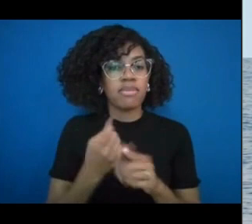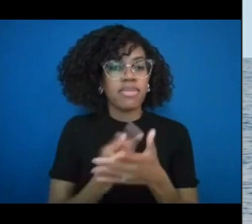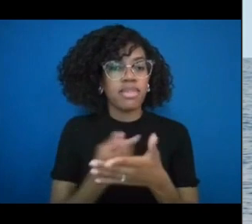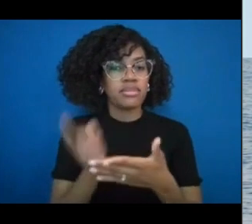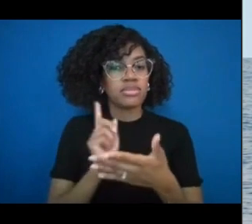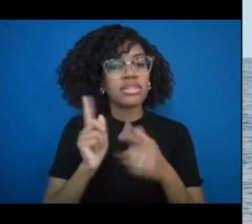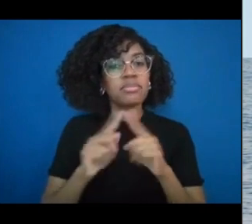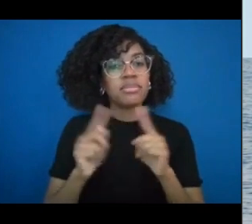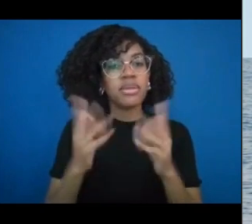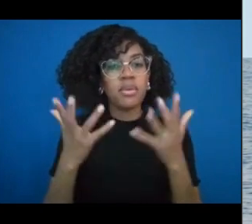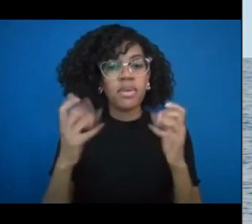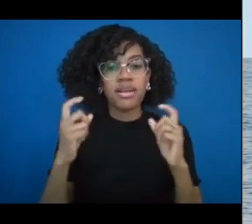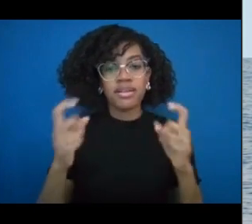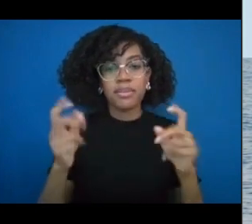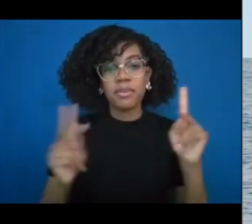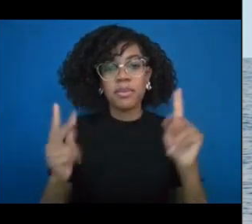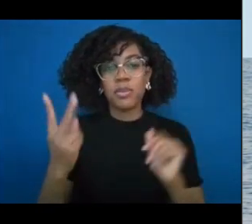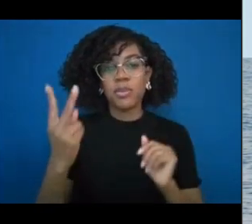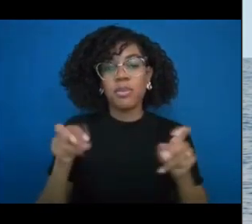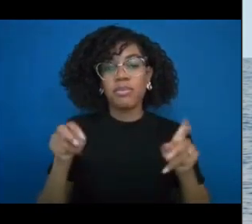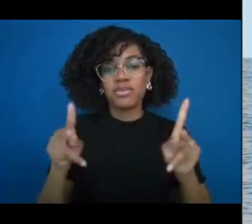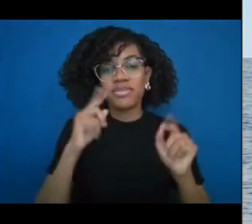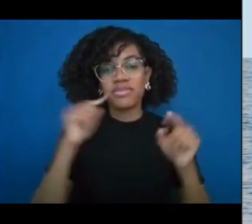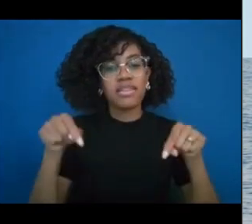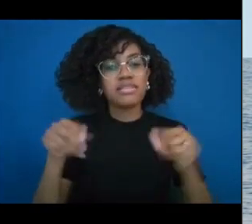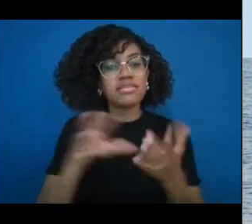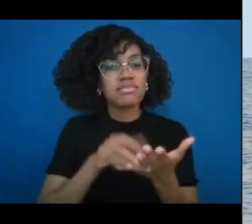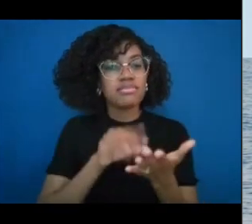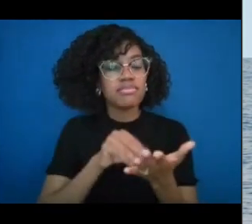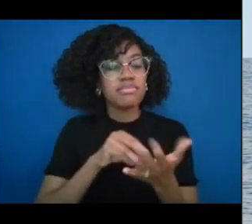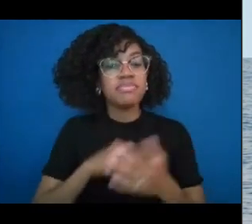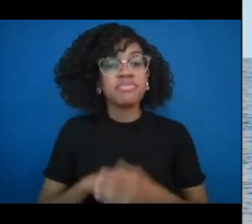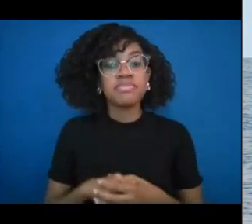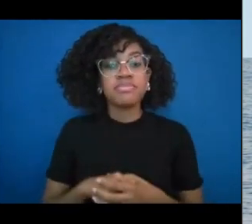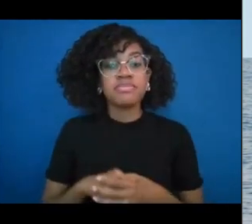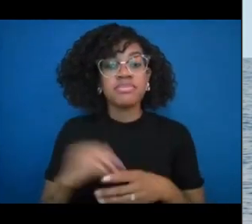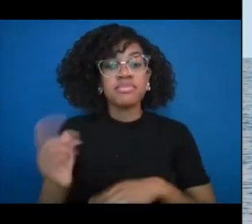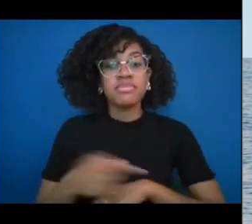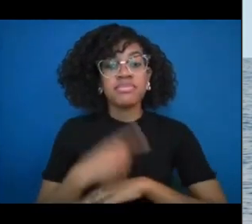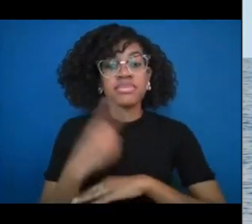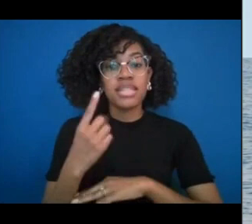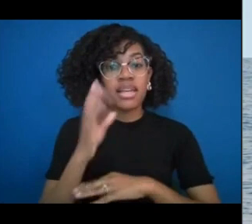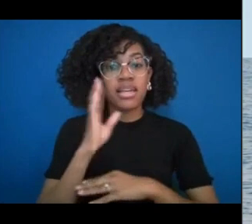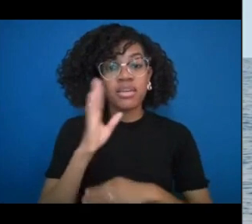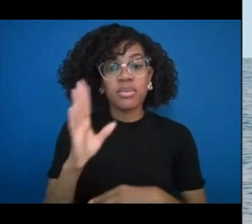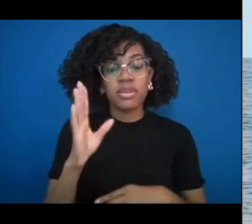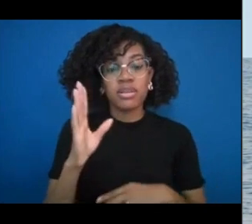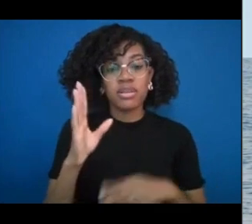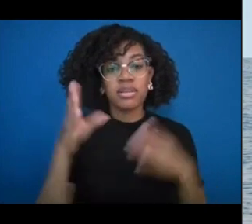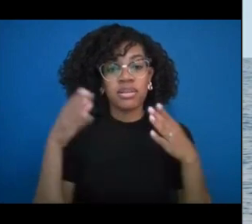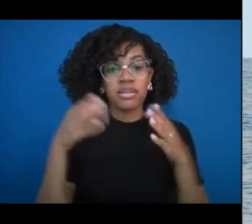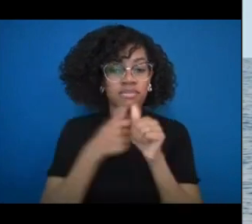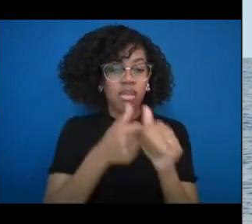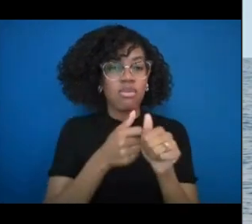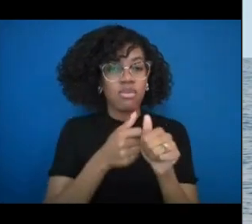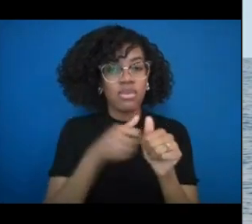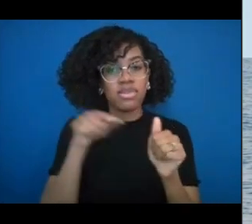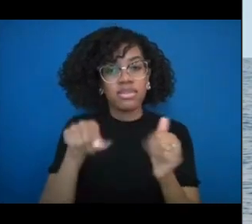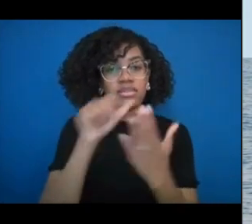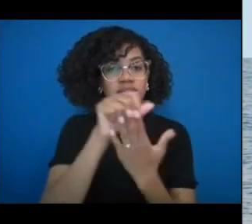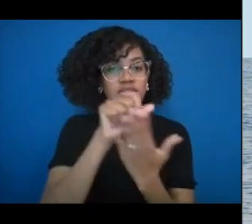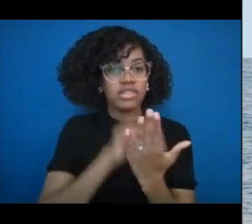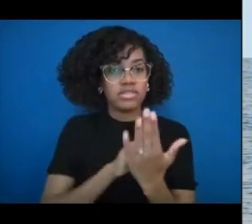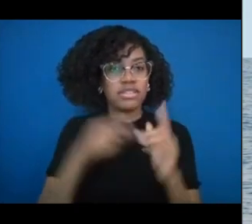folks two opportunities for it. Today, we will uh, follow roughly this agenda. We'll